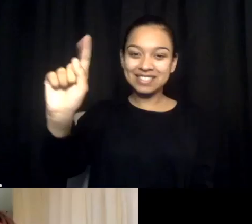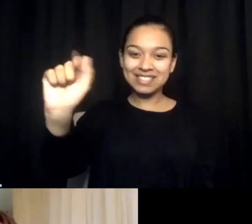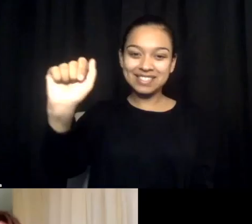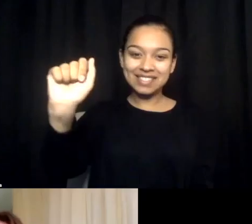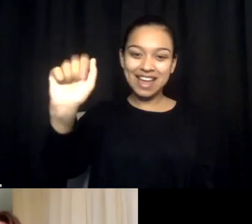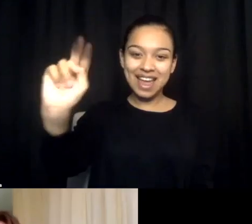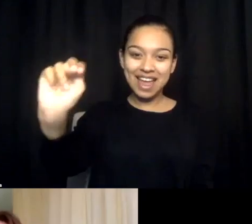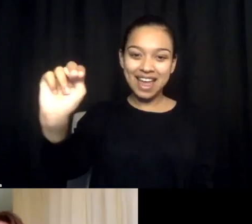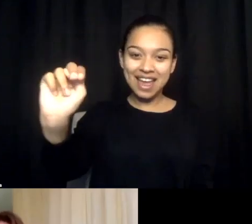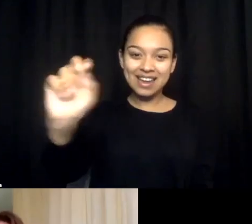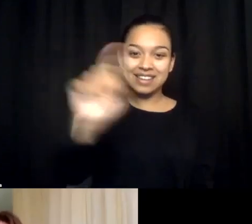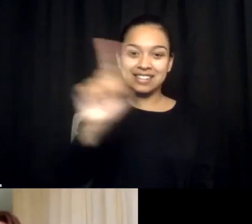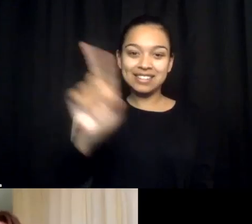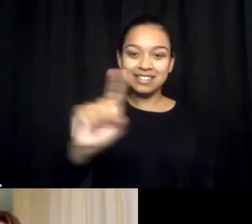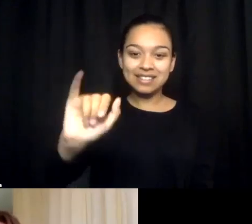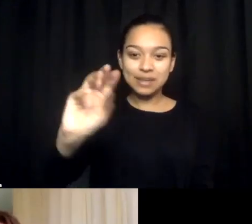Zimmerman.